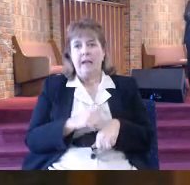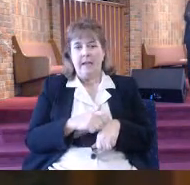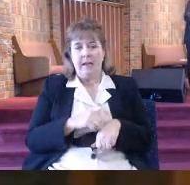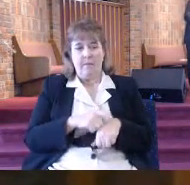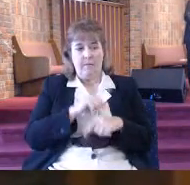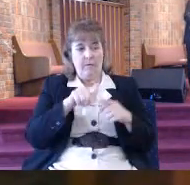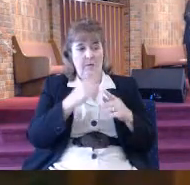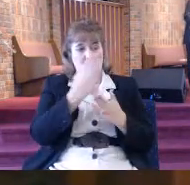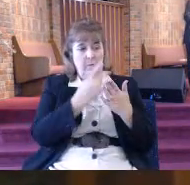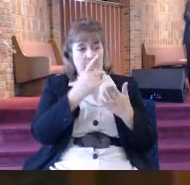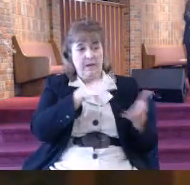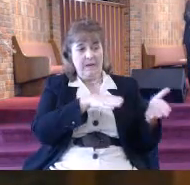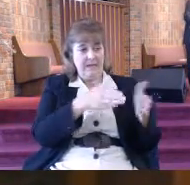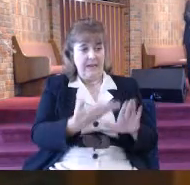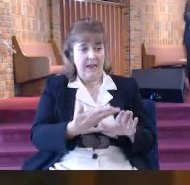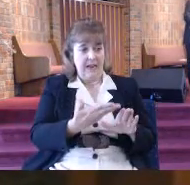inheritance.